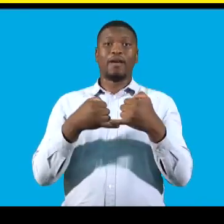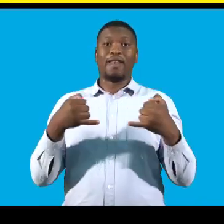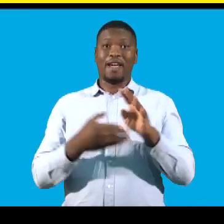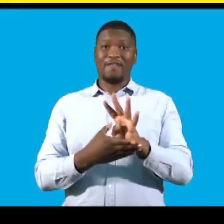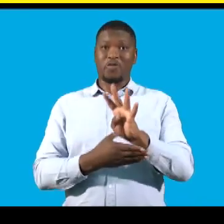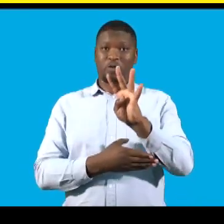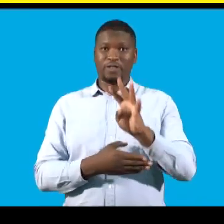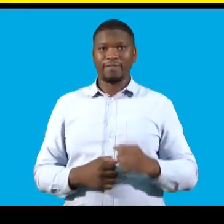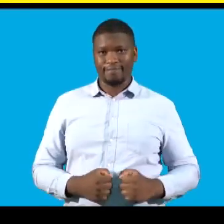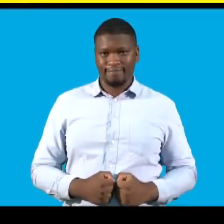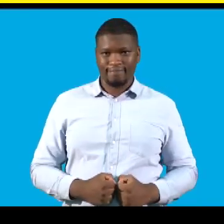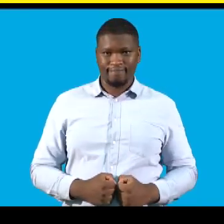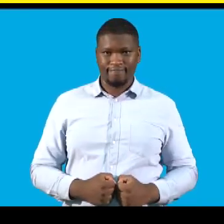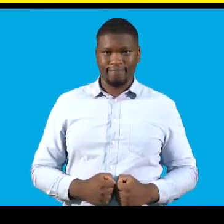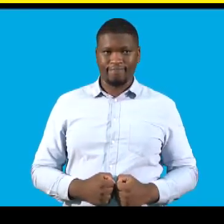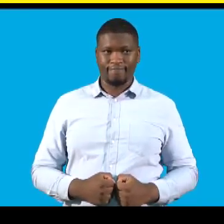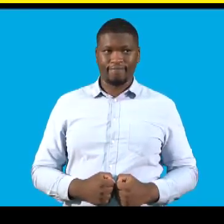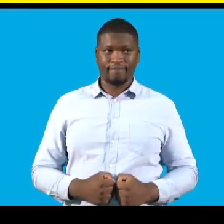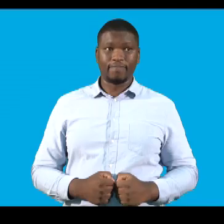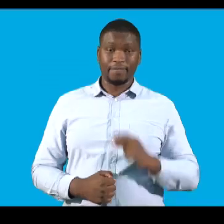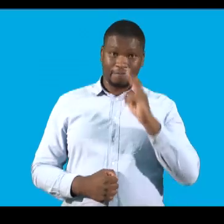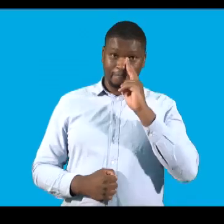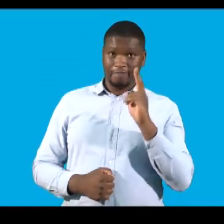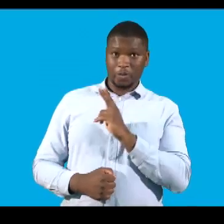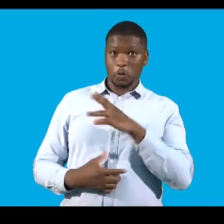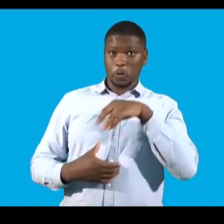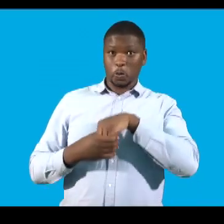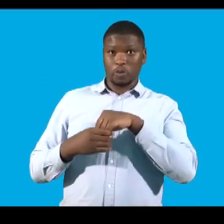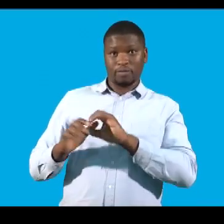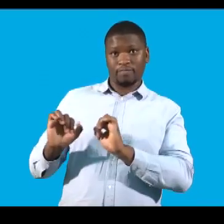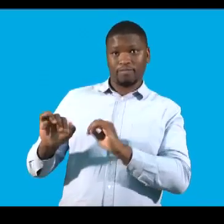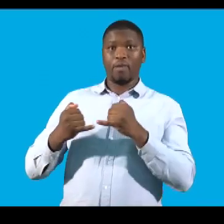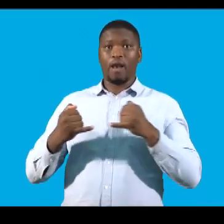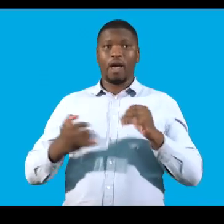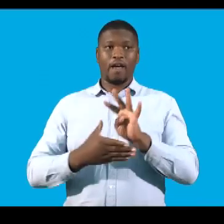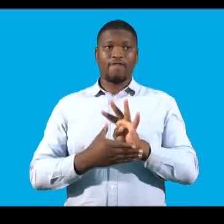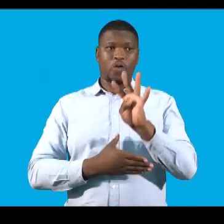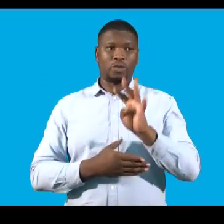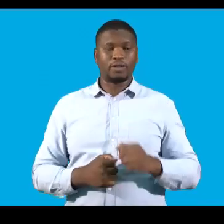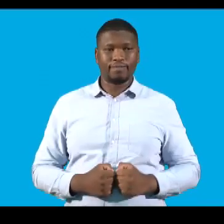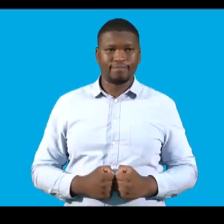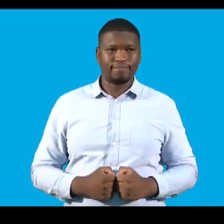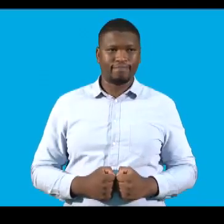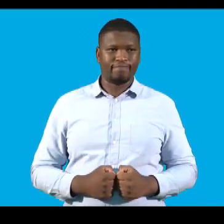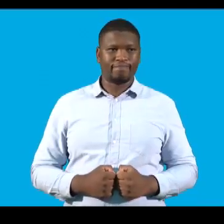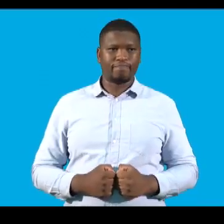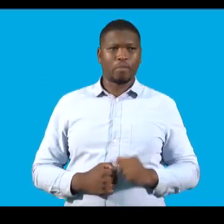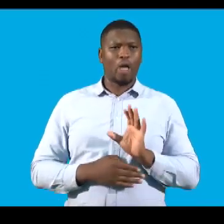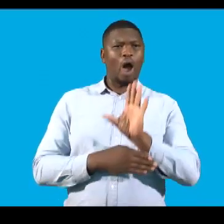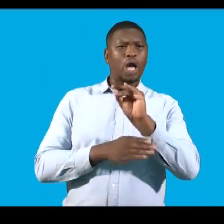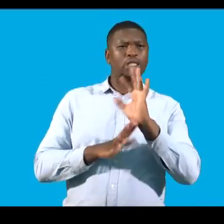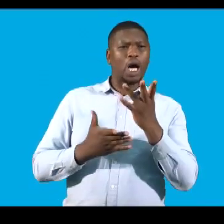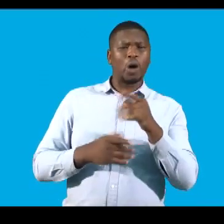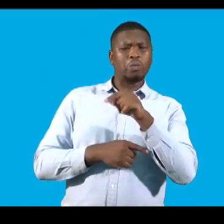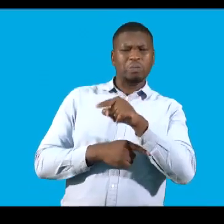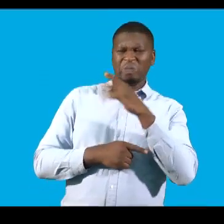14. Now, let's quickly look at the context of it. In line 14, ask how the stench